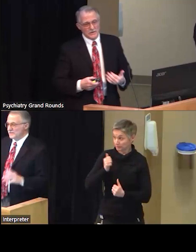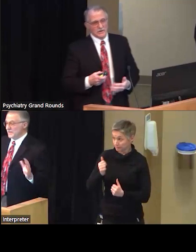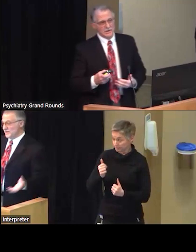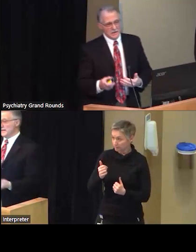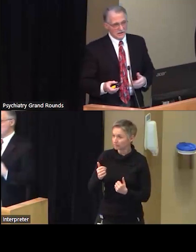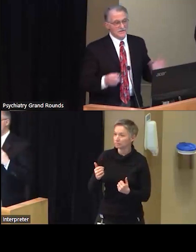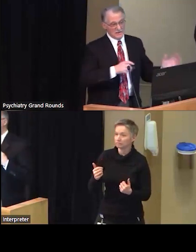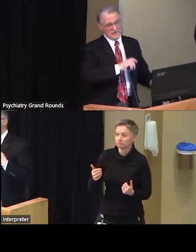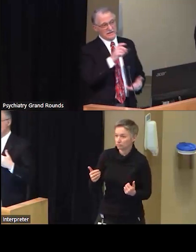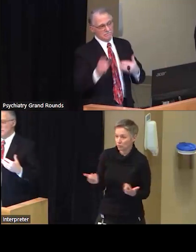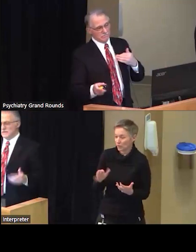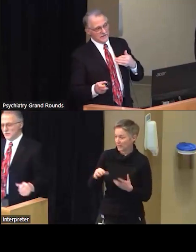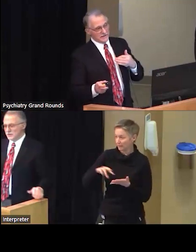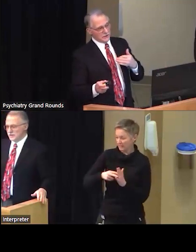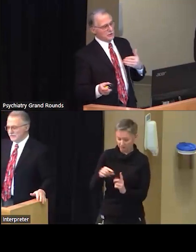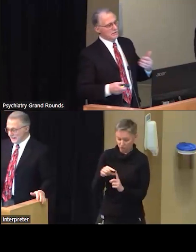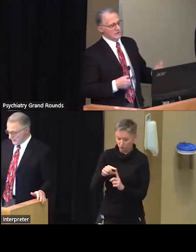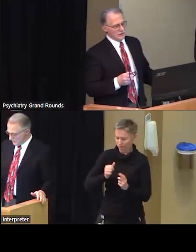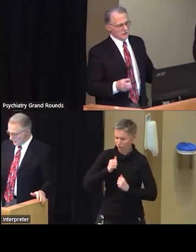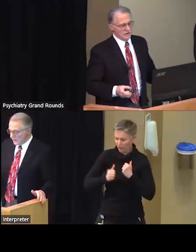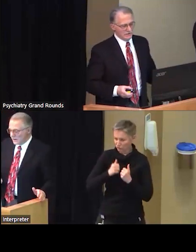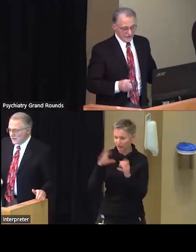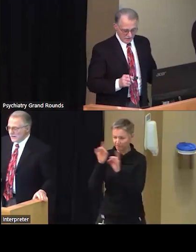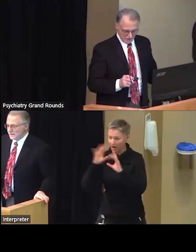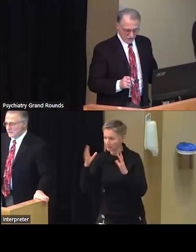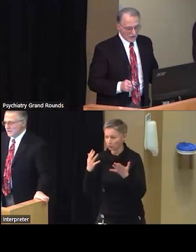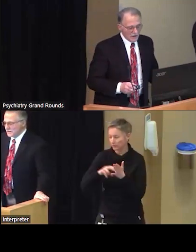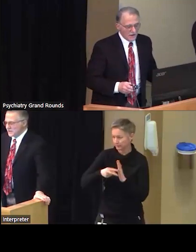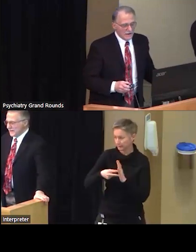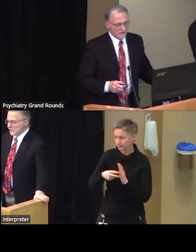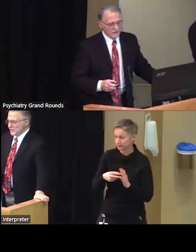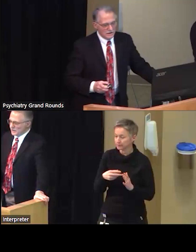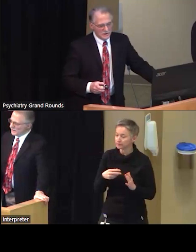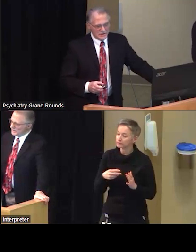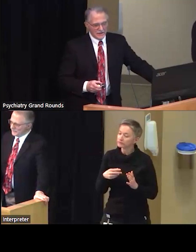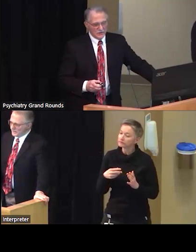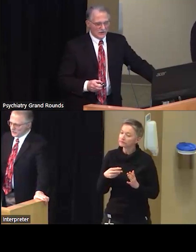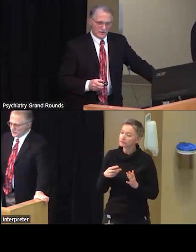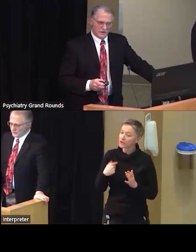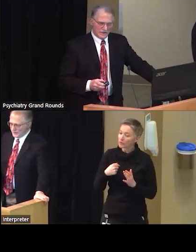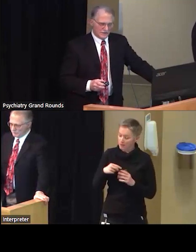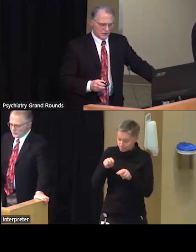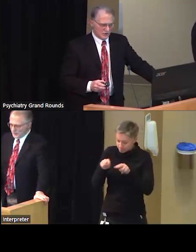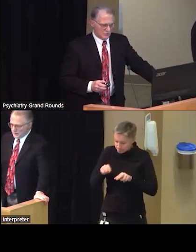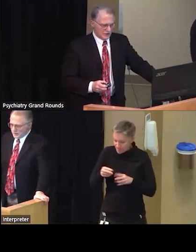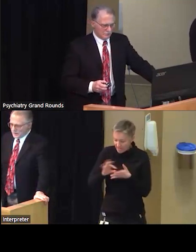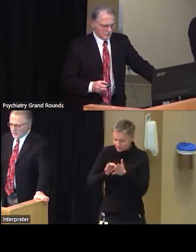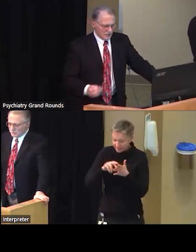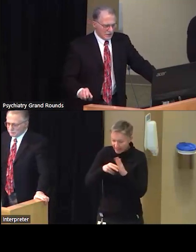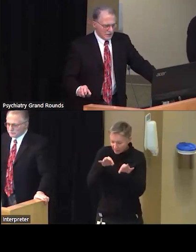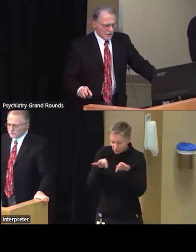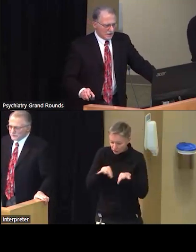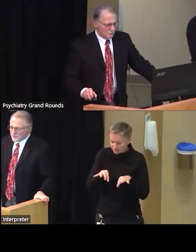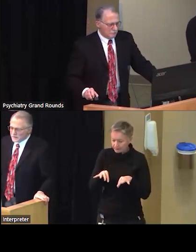that, what are we talking about as far as that term of aggression and violence? So got to understand when we look at all the definitions of it,